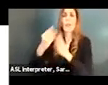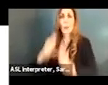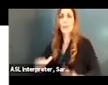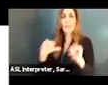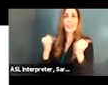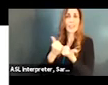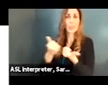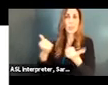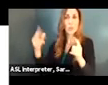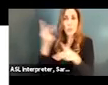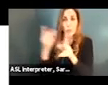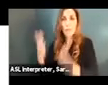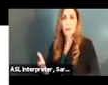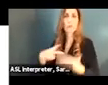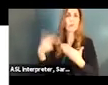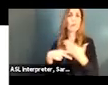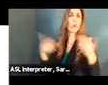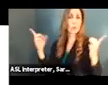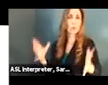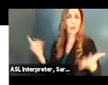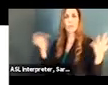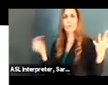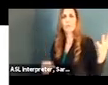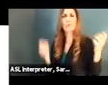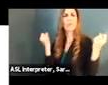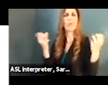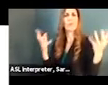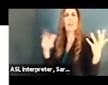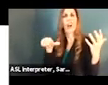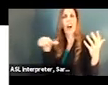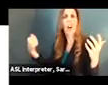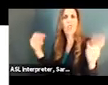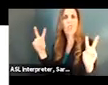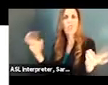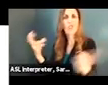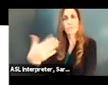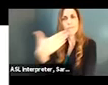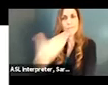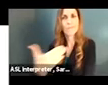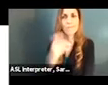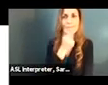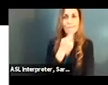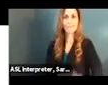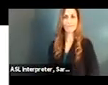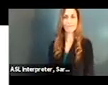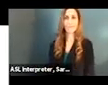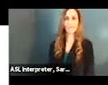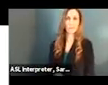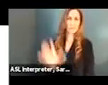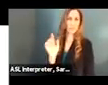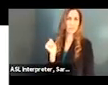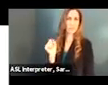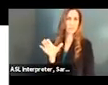program director. Awesome. Lots of different others. Very cool. I'll give you about 10